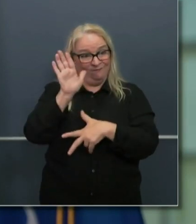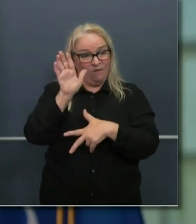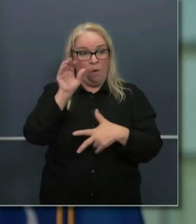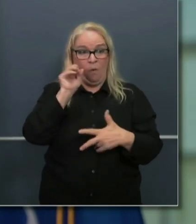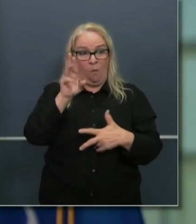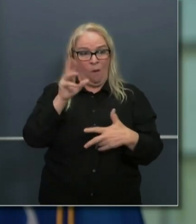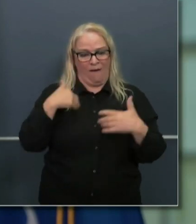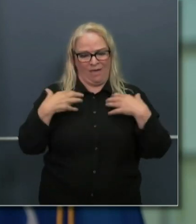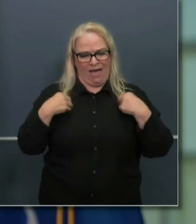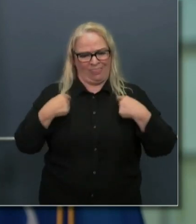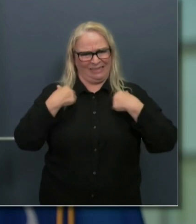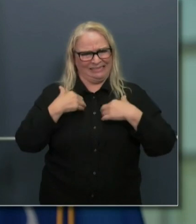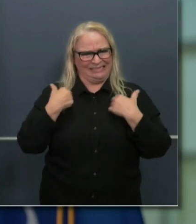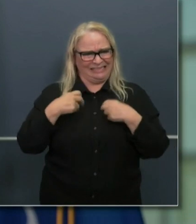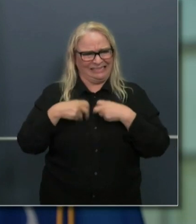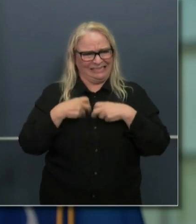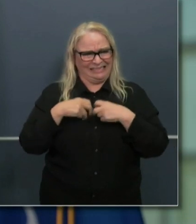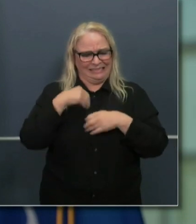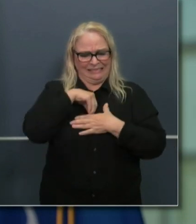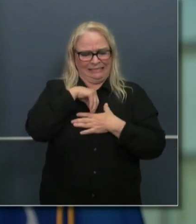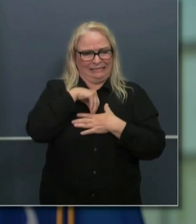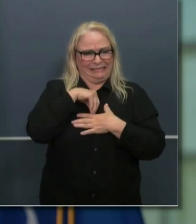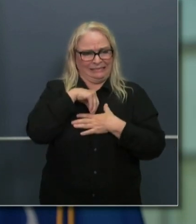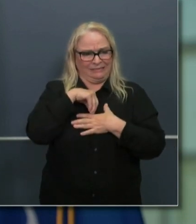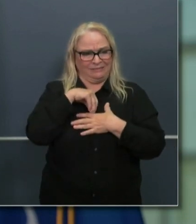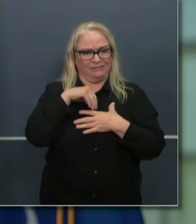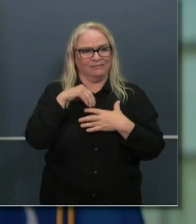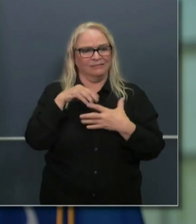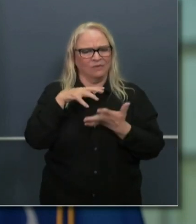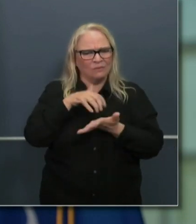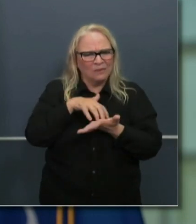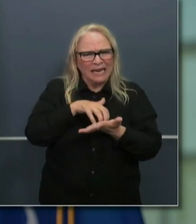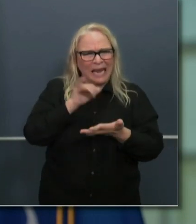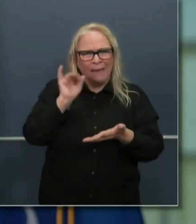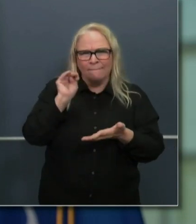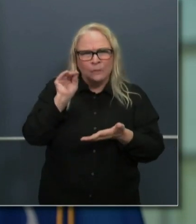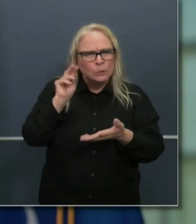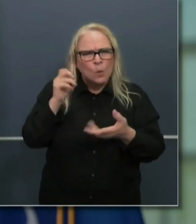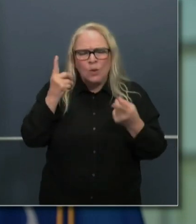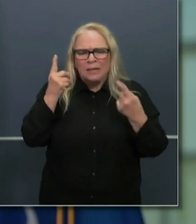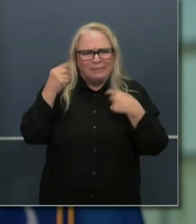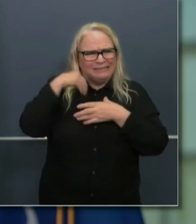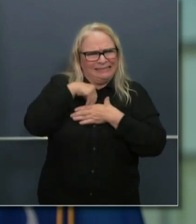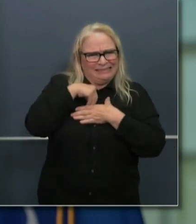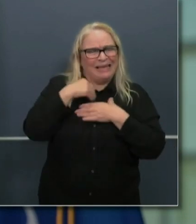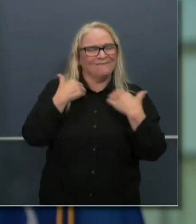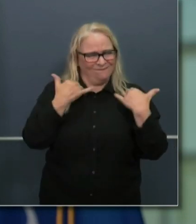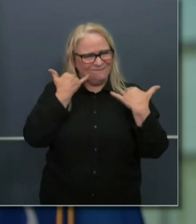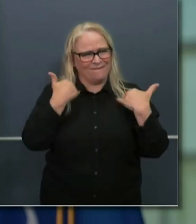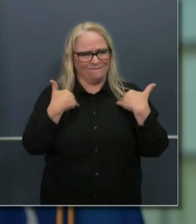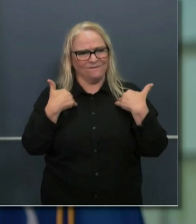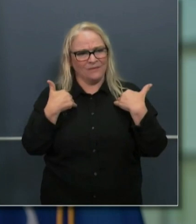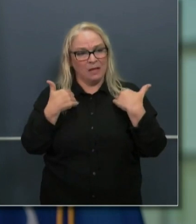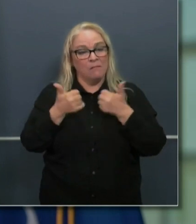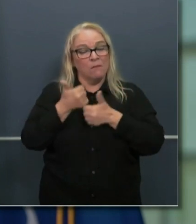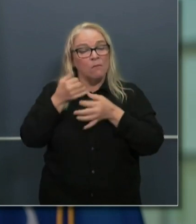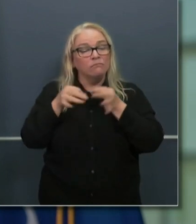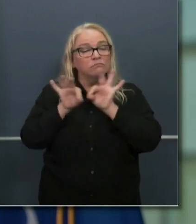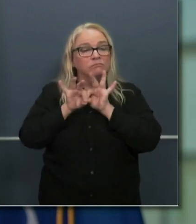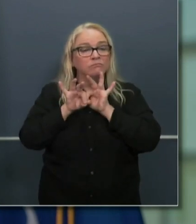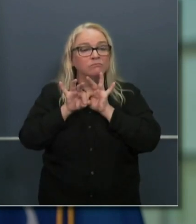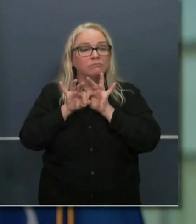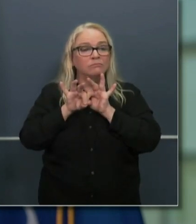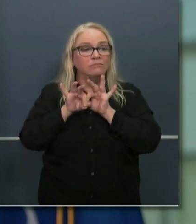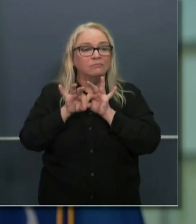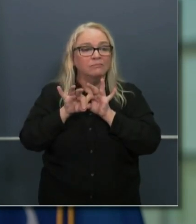pre-existing conditions, you have underlying conditions, there's never been a more vulnerable time for you in this pandemic. There's never been a